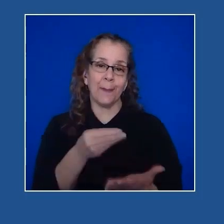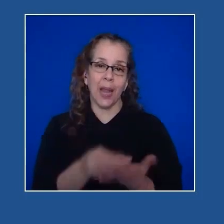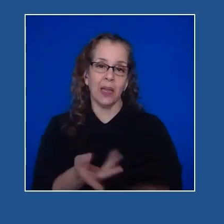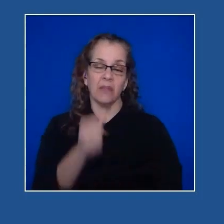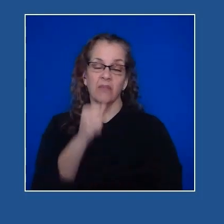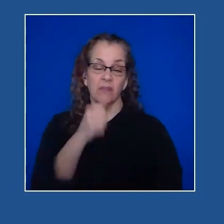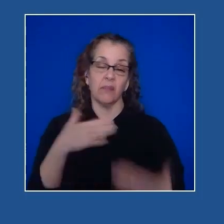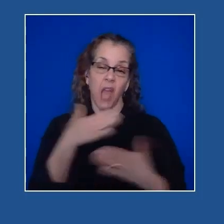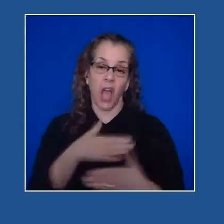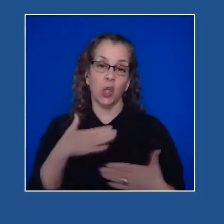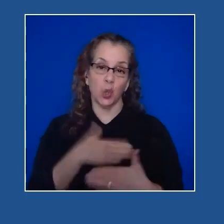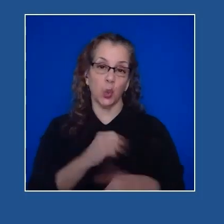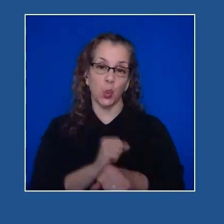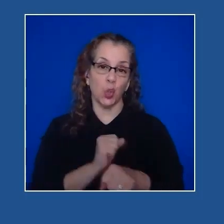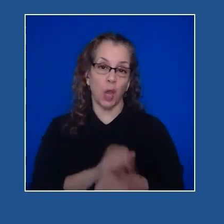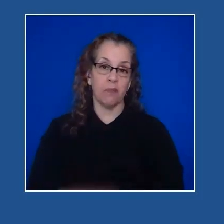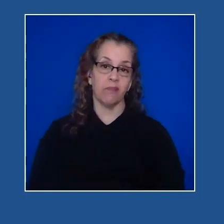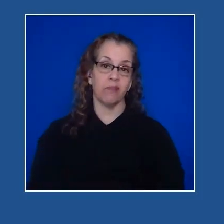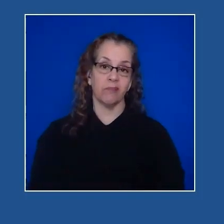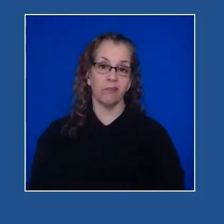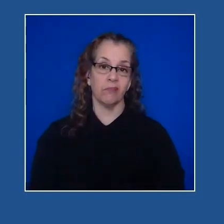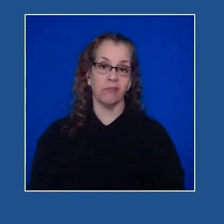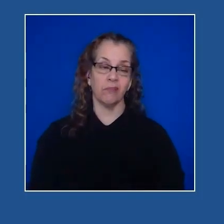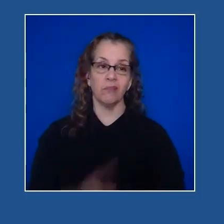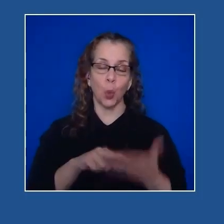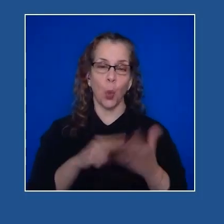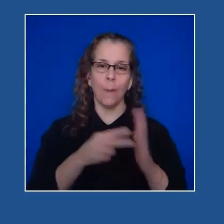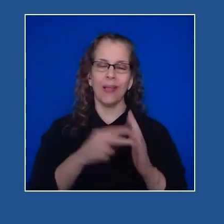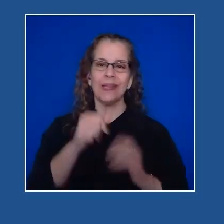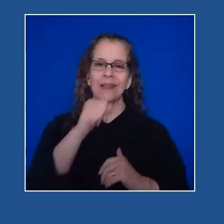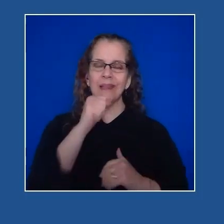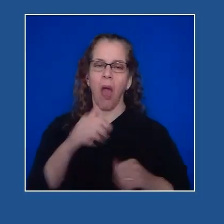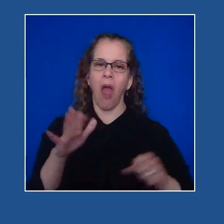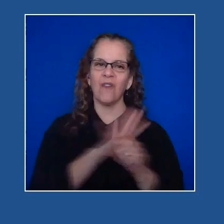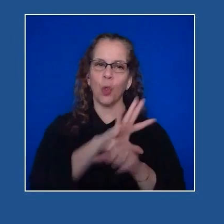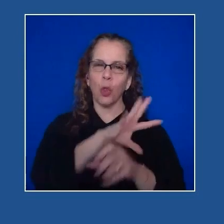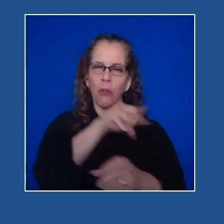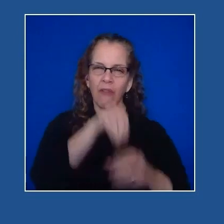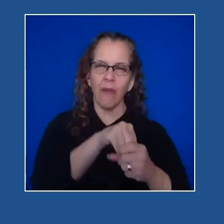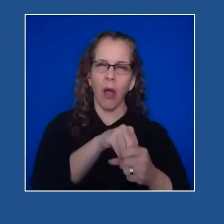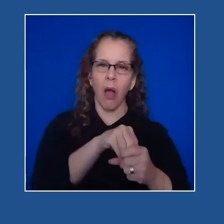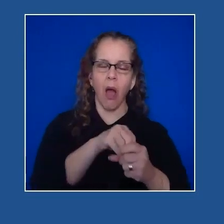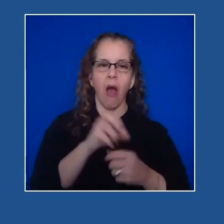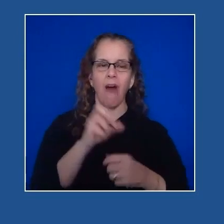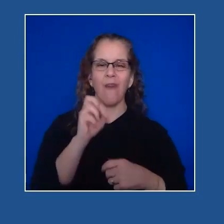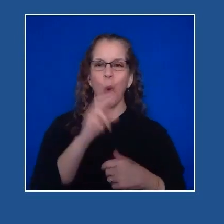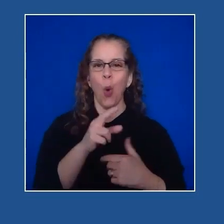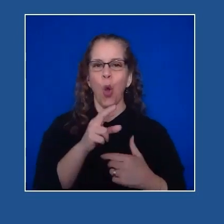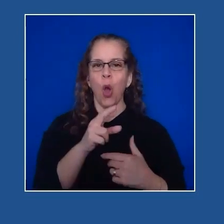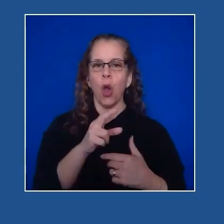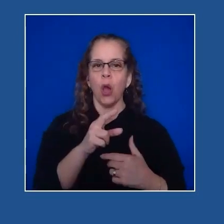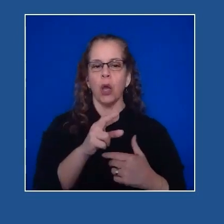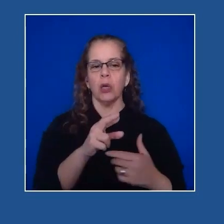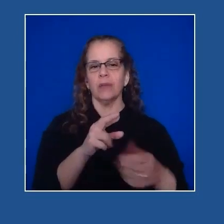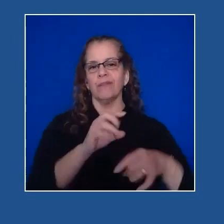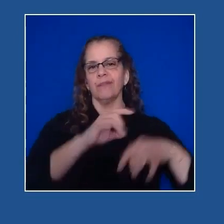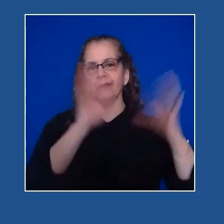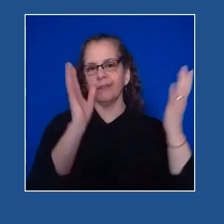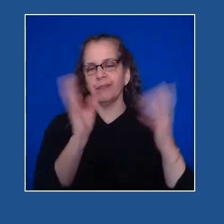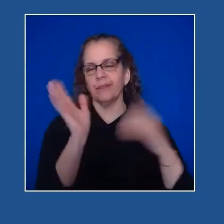job. And so that leads to under engagement, for example, or sabotage. Another aspect